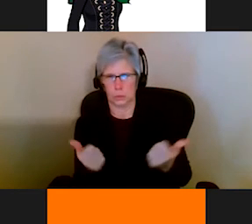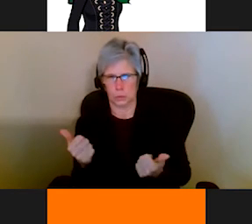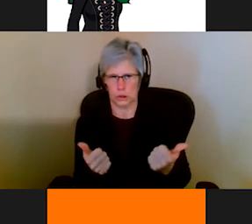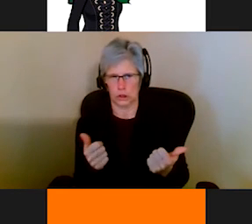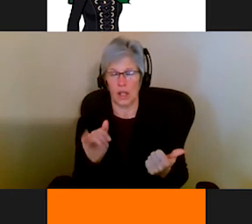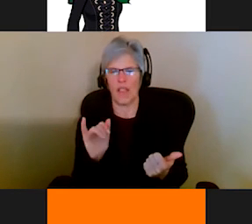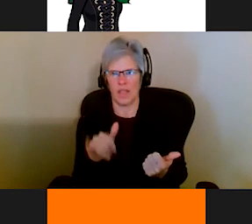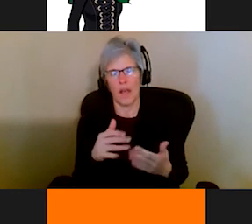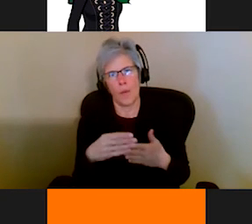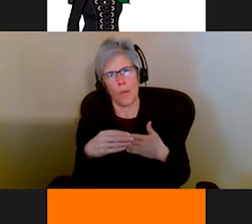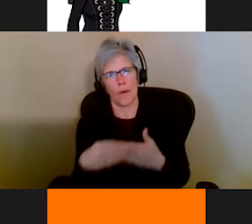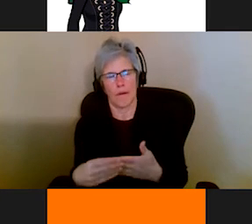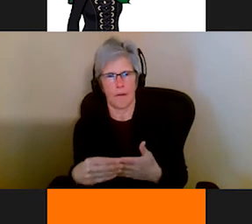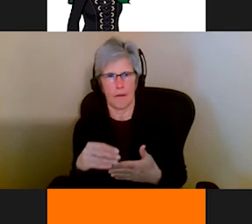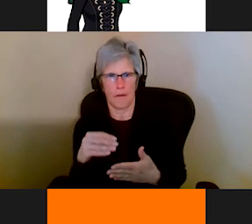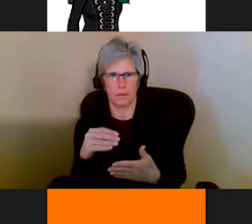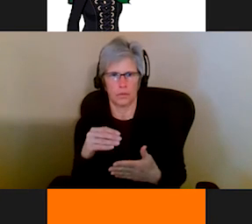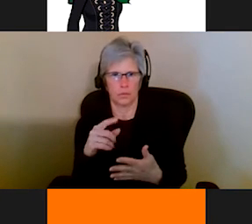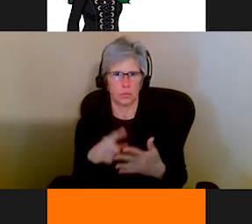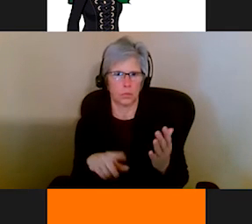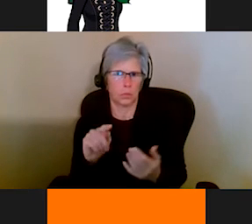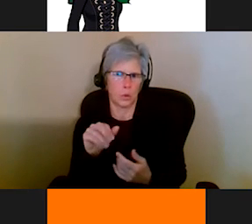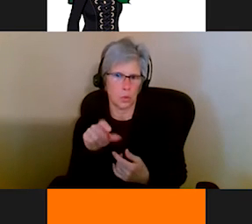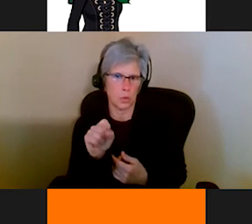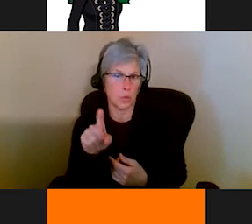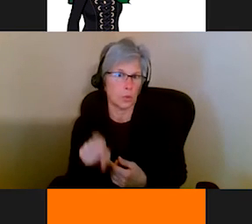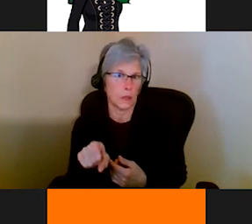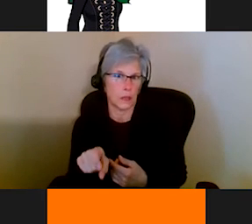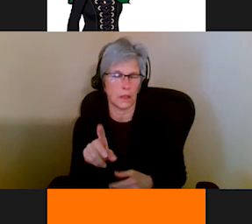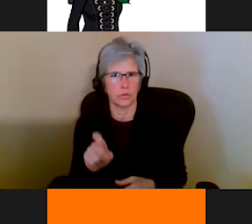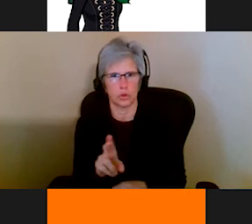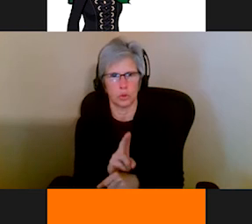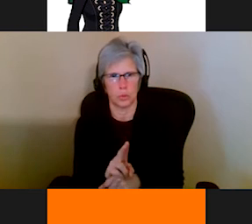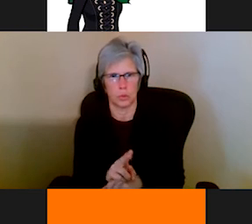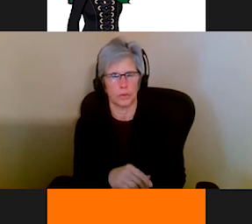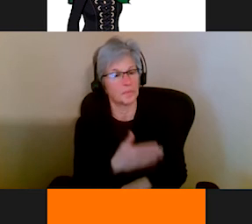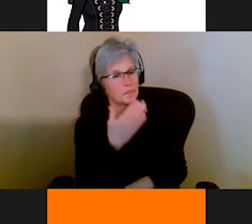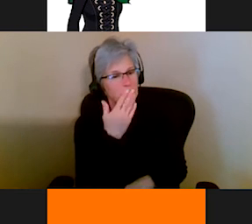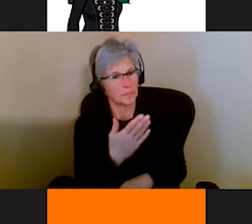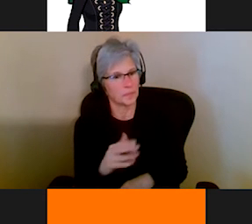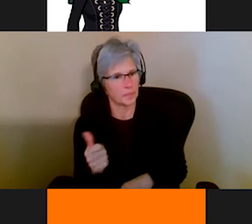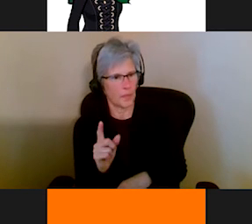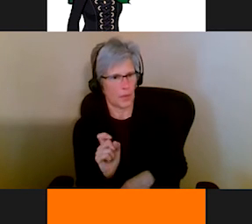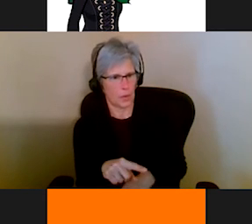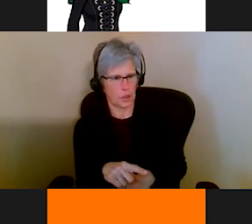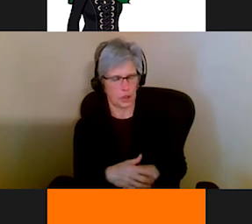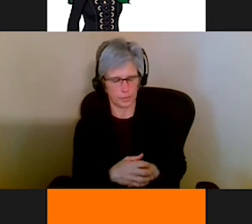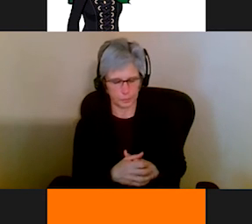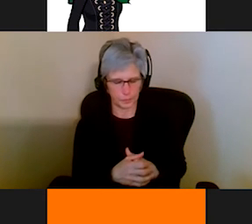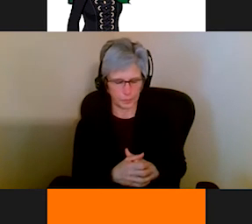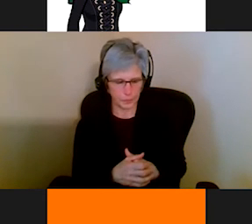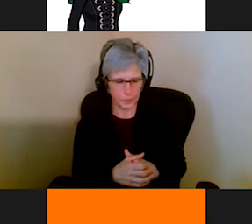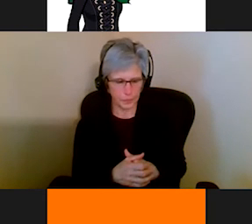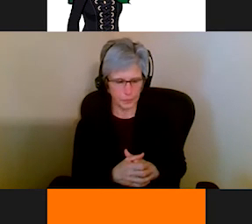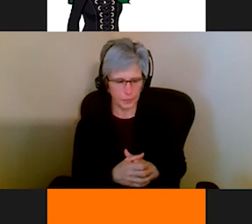type of tools you're going to need or should use. Thank you. I have another question from my audience. Which